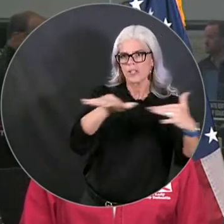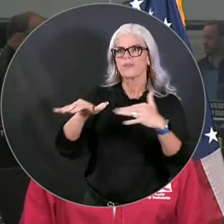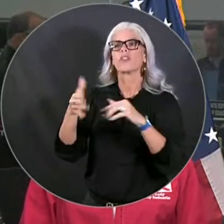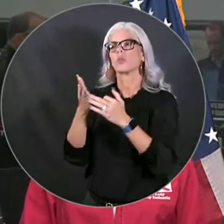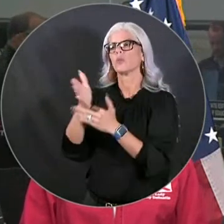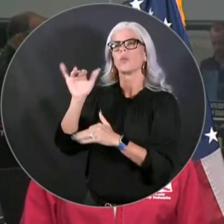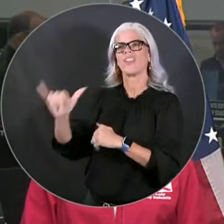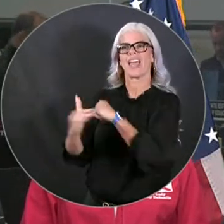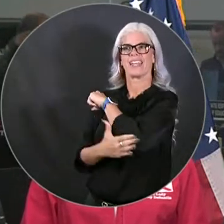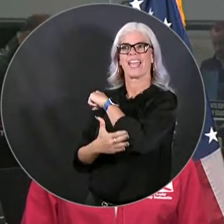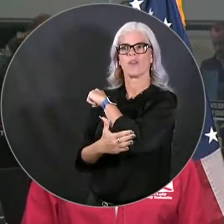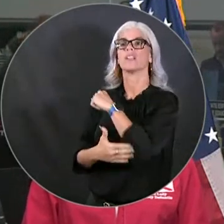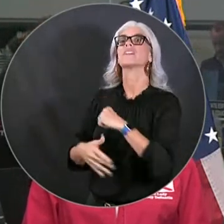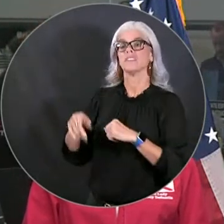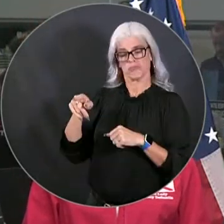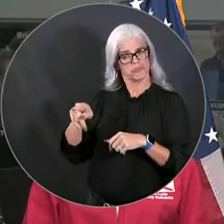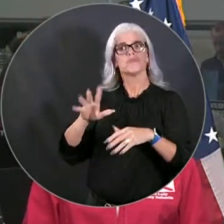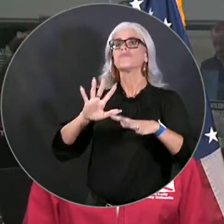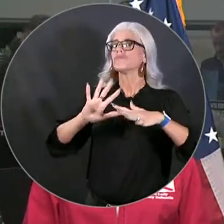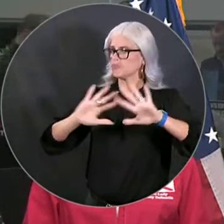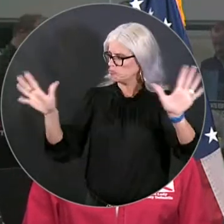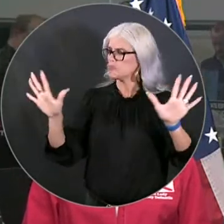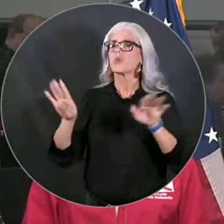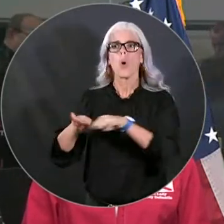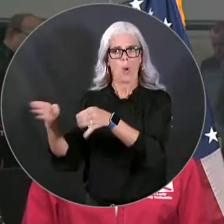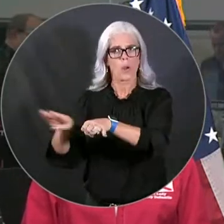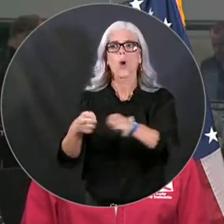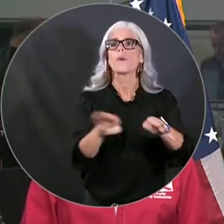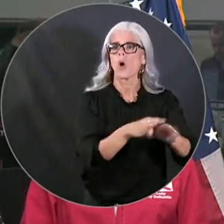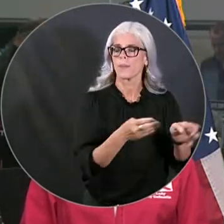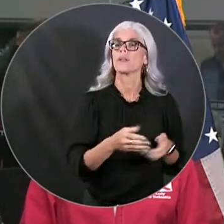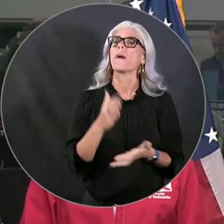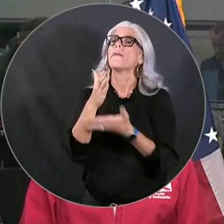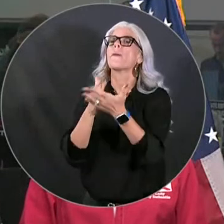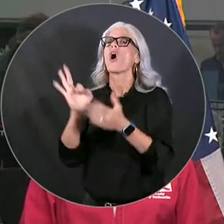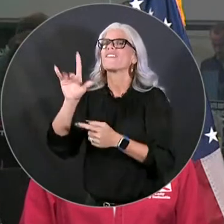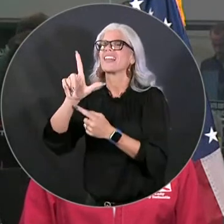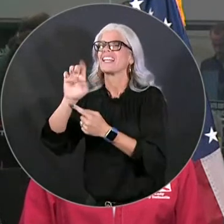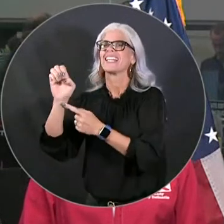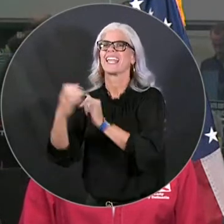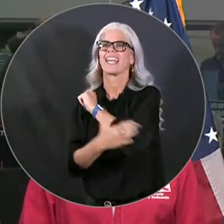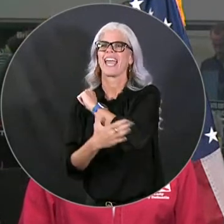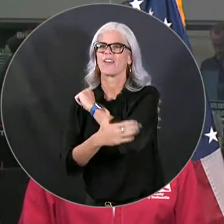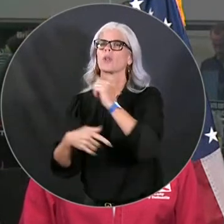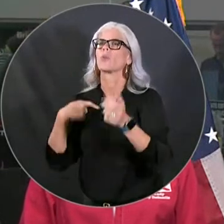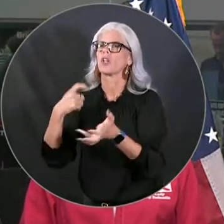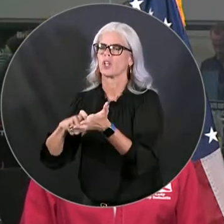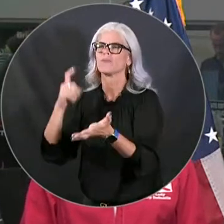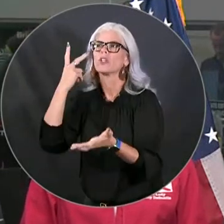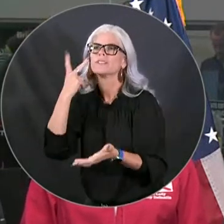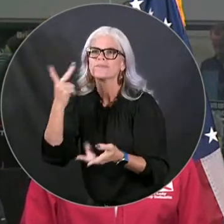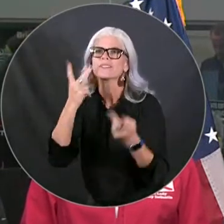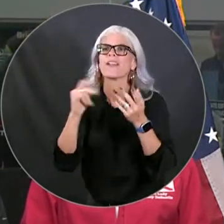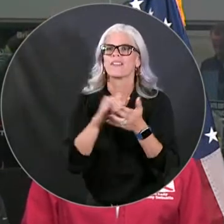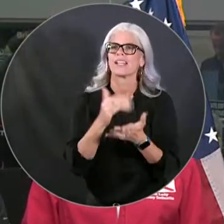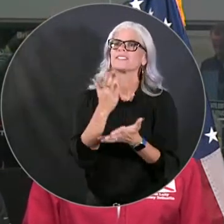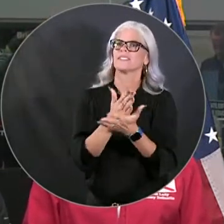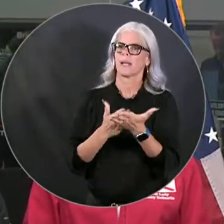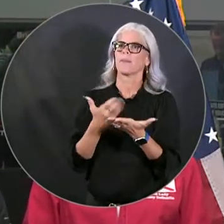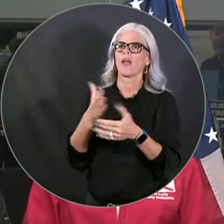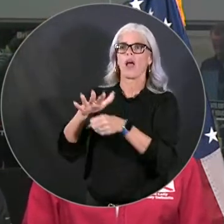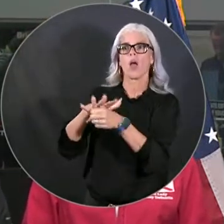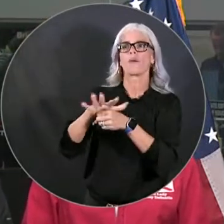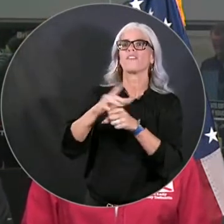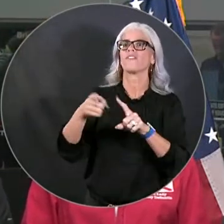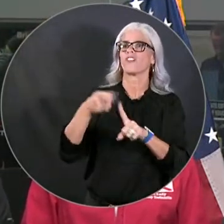flowing. Portions of Lee County, they're still looking at. As you know, some of those areas, Cape Coral,